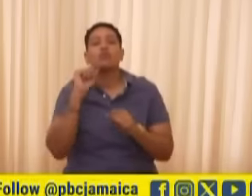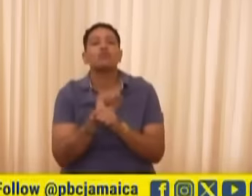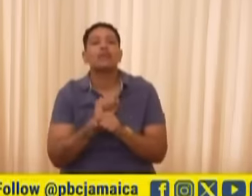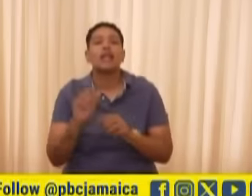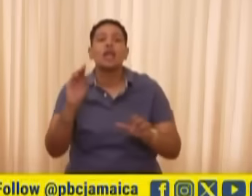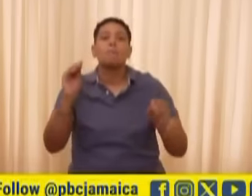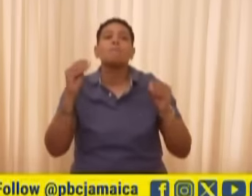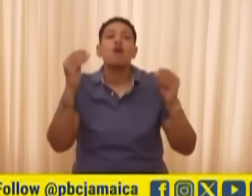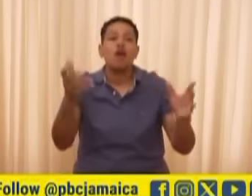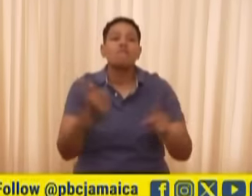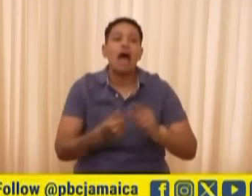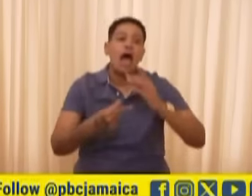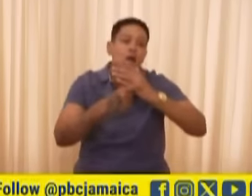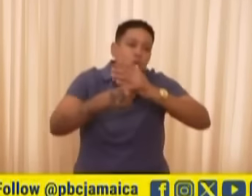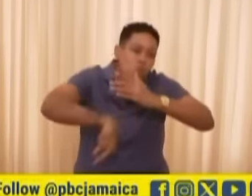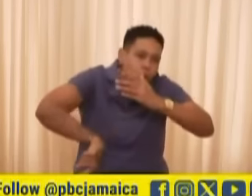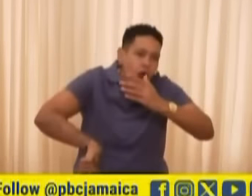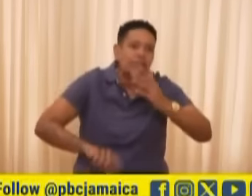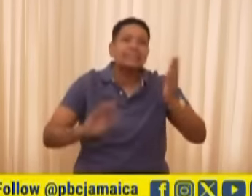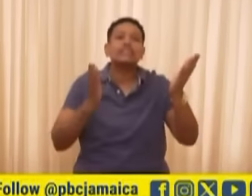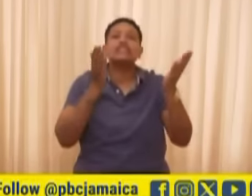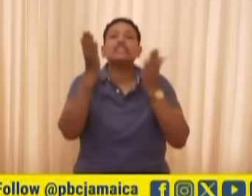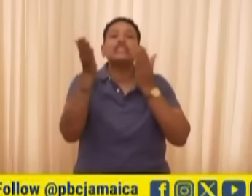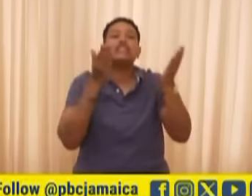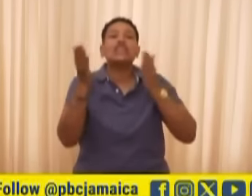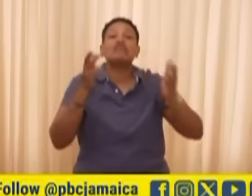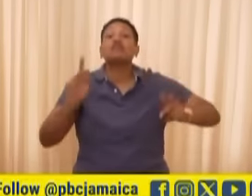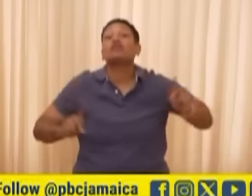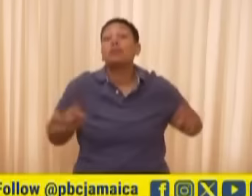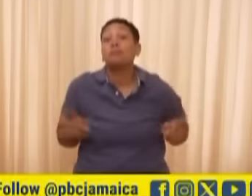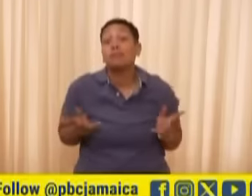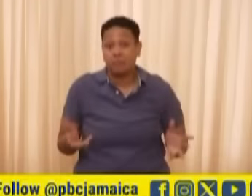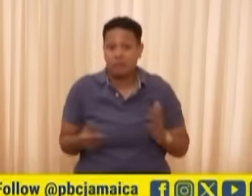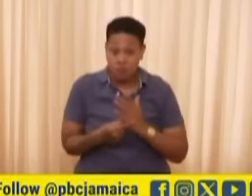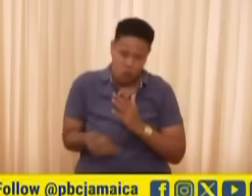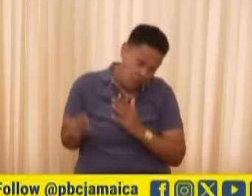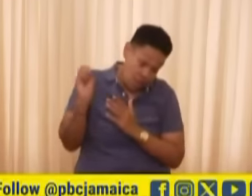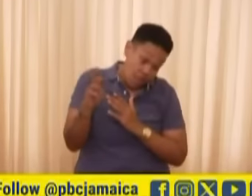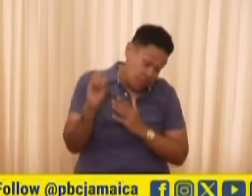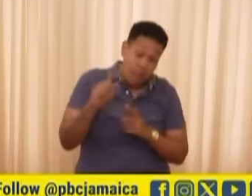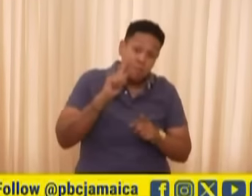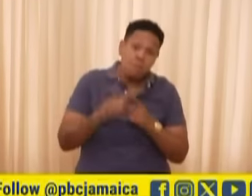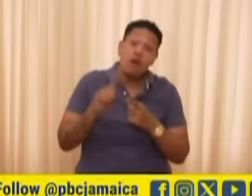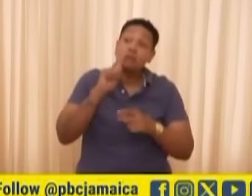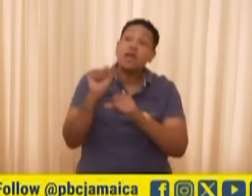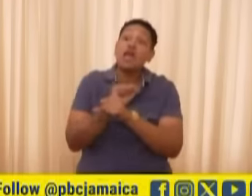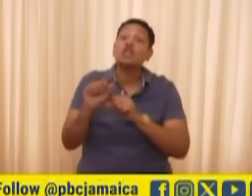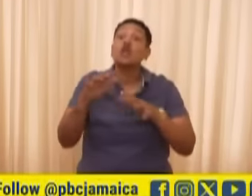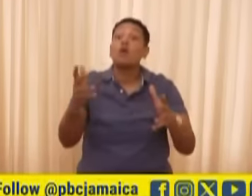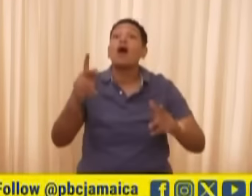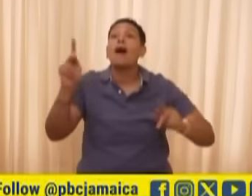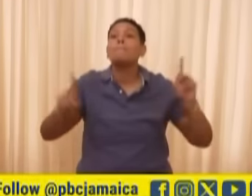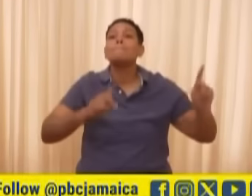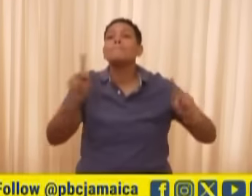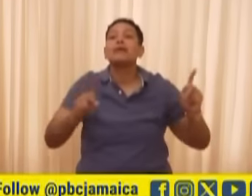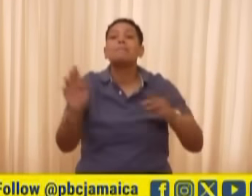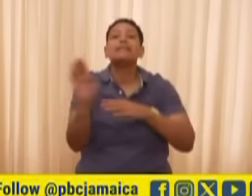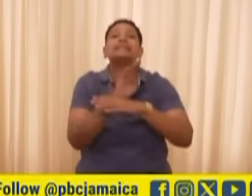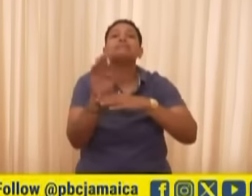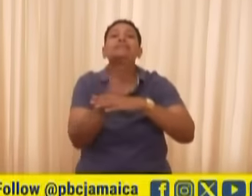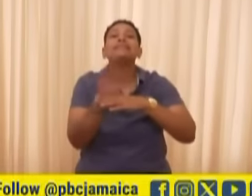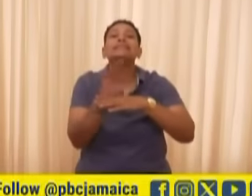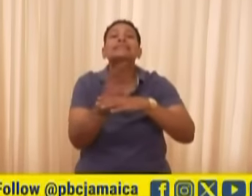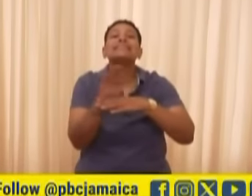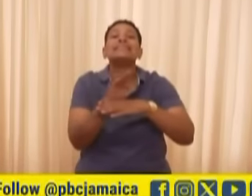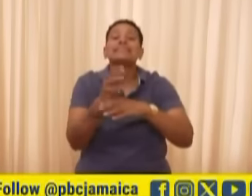provide quality service to the people and to ensure that the people's business